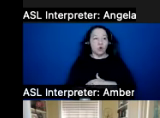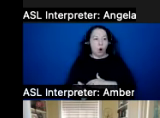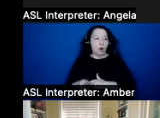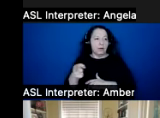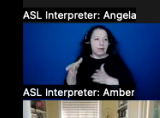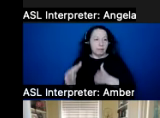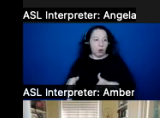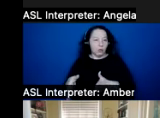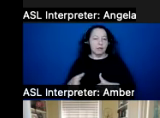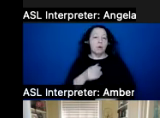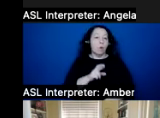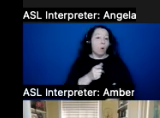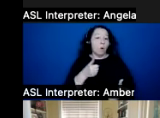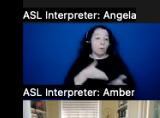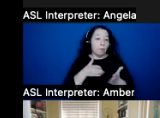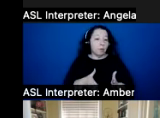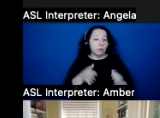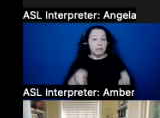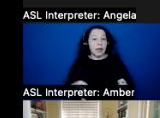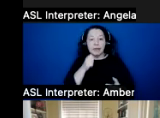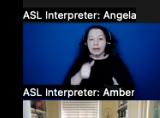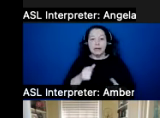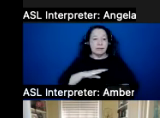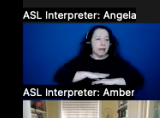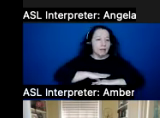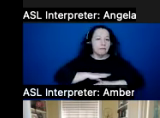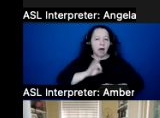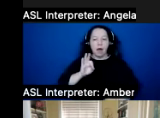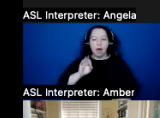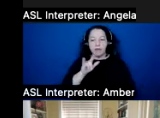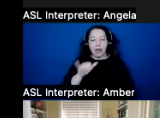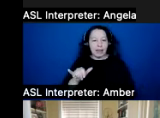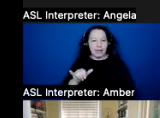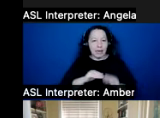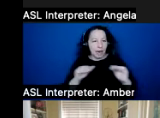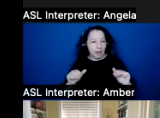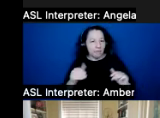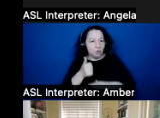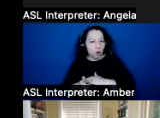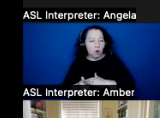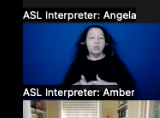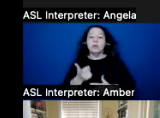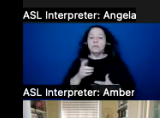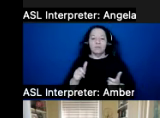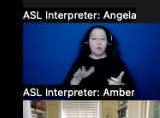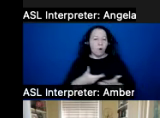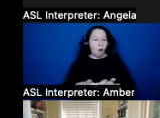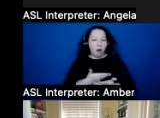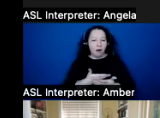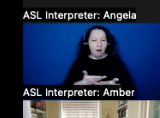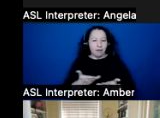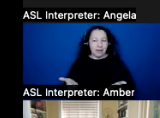or the prosecutor decided that this doesn't meet the felony level. All of these things that are solely up to